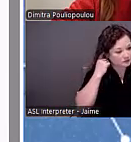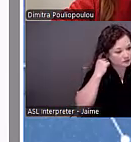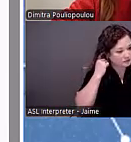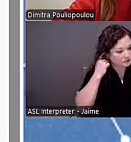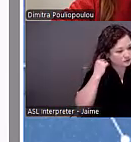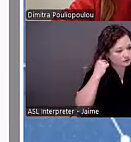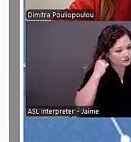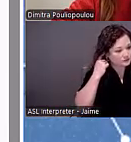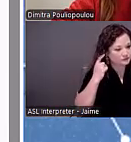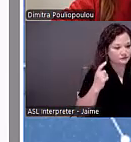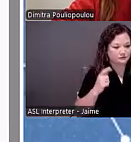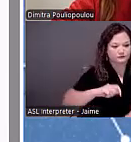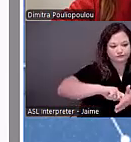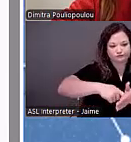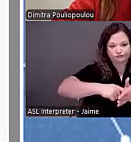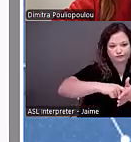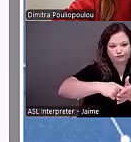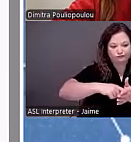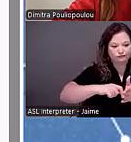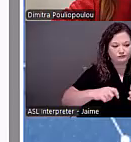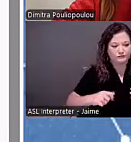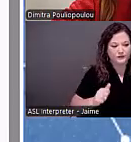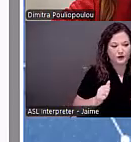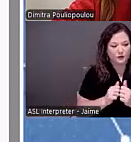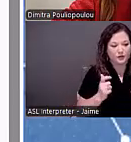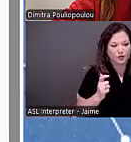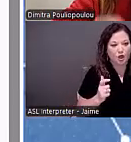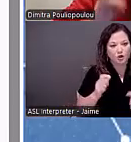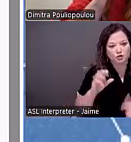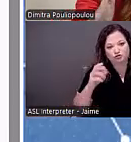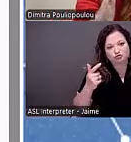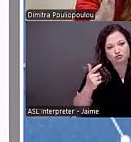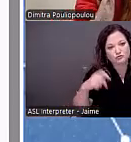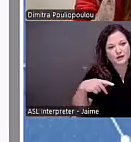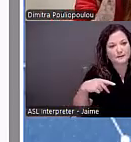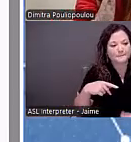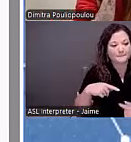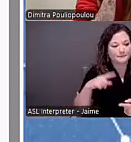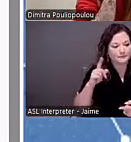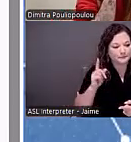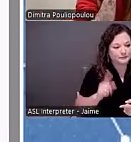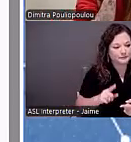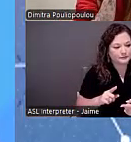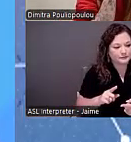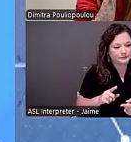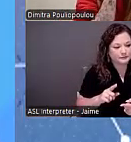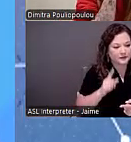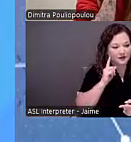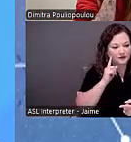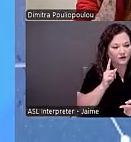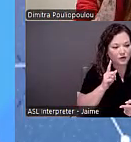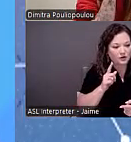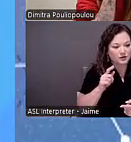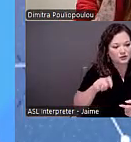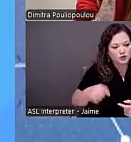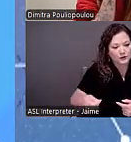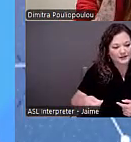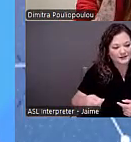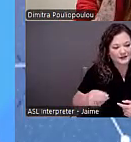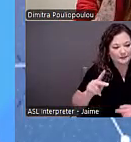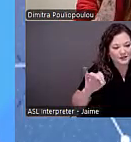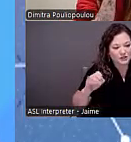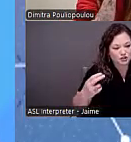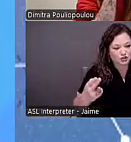Key turners or keys with larger, ergonomic grips minimize the need for tight pinching and twisting. This design enables you to